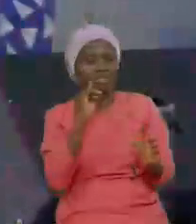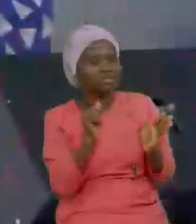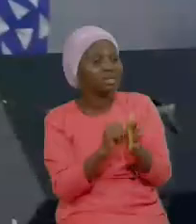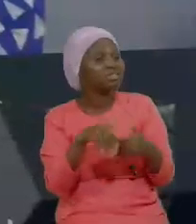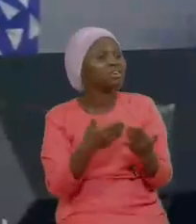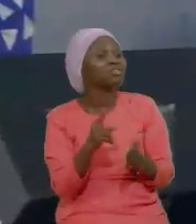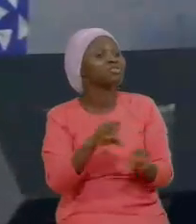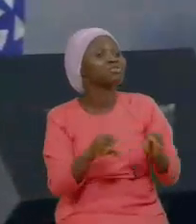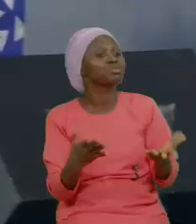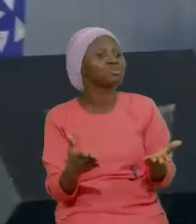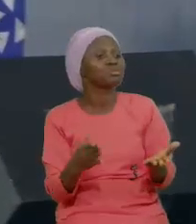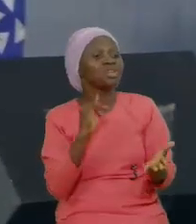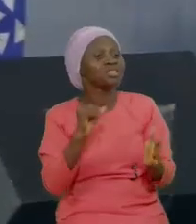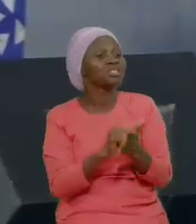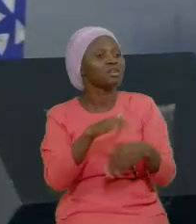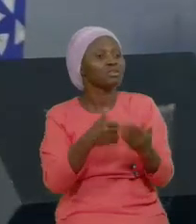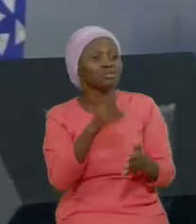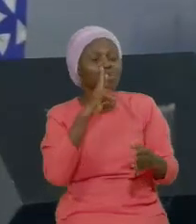that all you are created for?